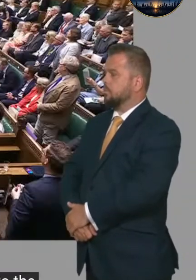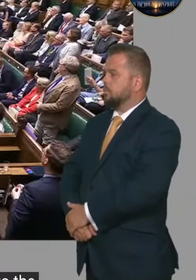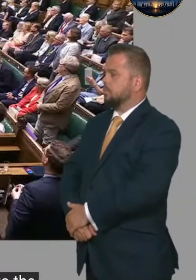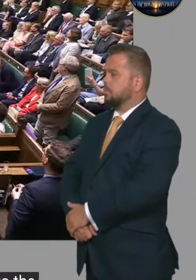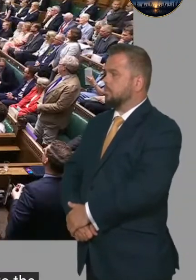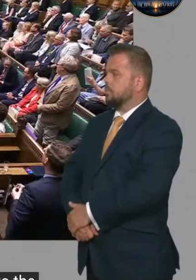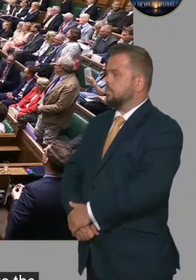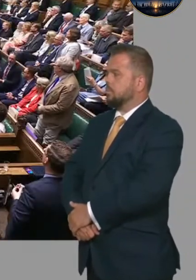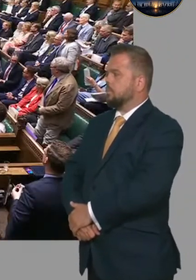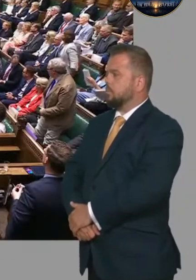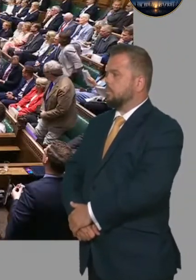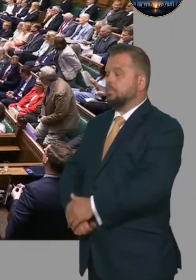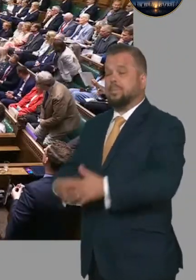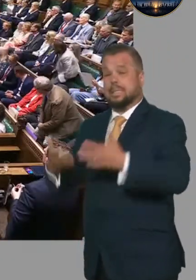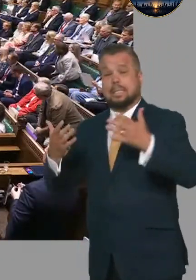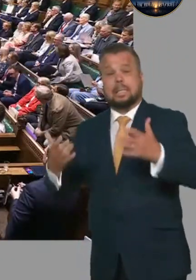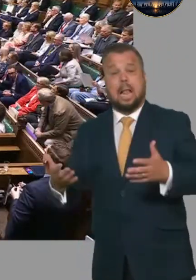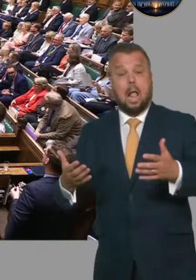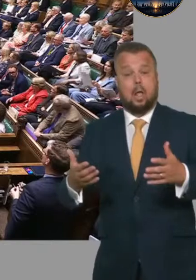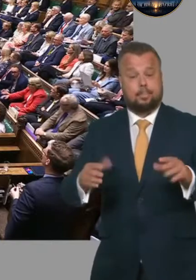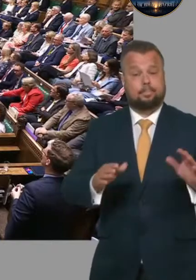Speaker. Prime Minister.